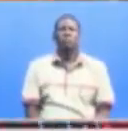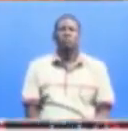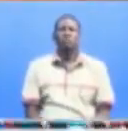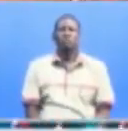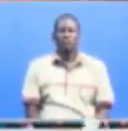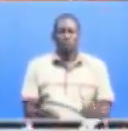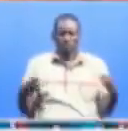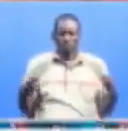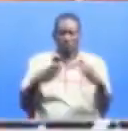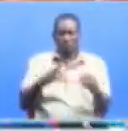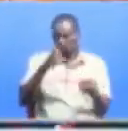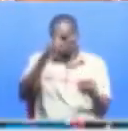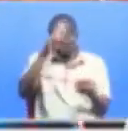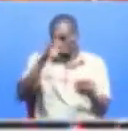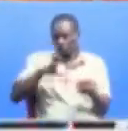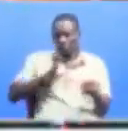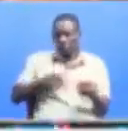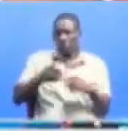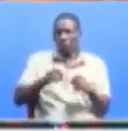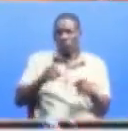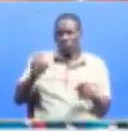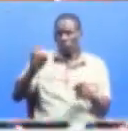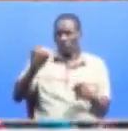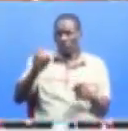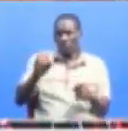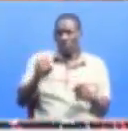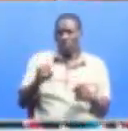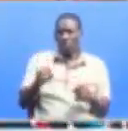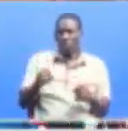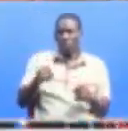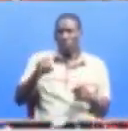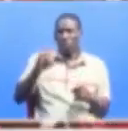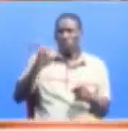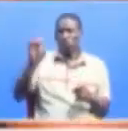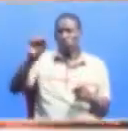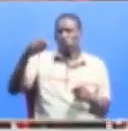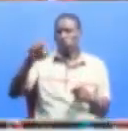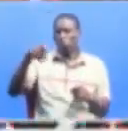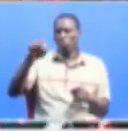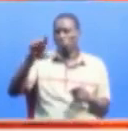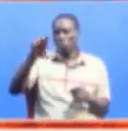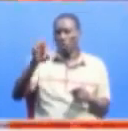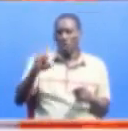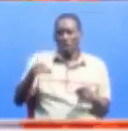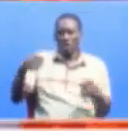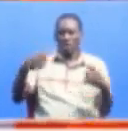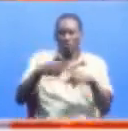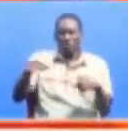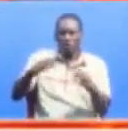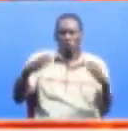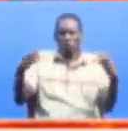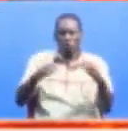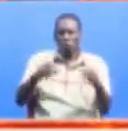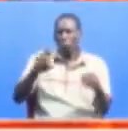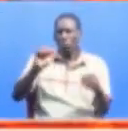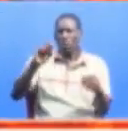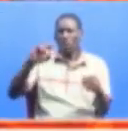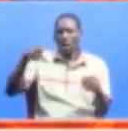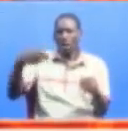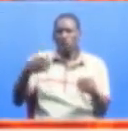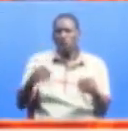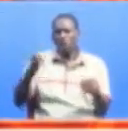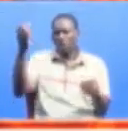A group of determined women from Olkeramatian, Olkeri, Shompole and Oldenyinyoke group ranches in the interior Kajiado